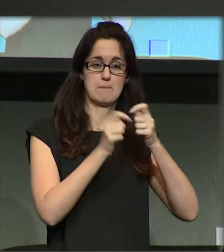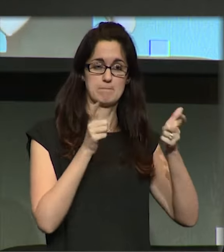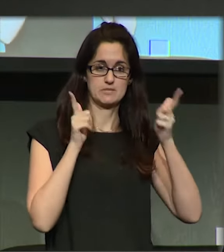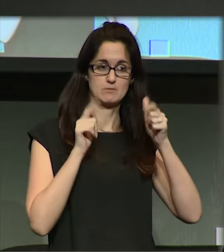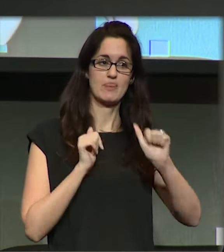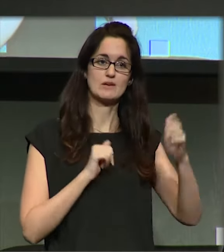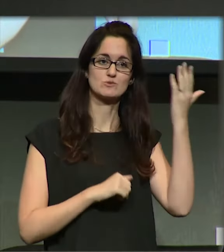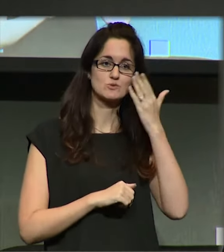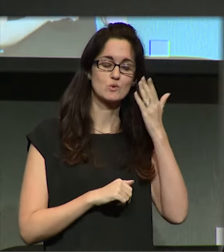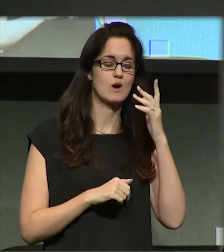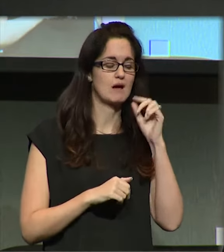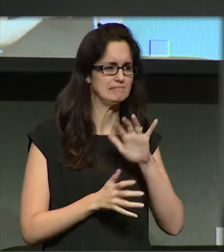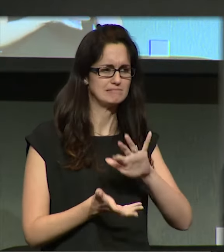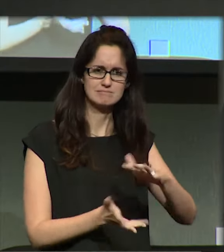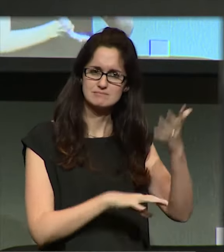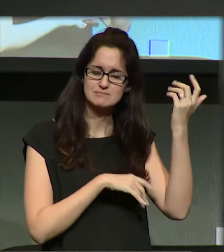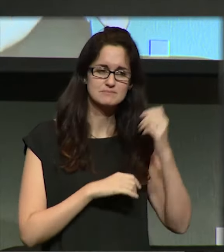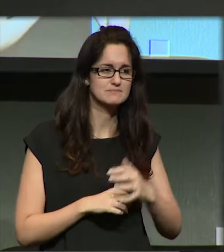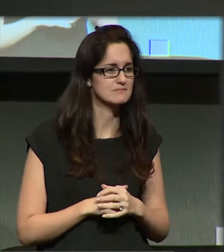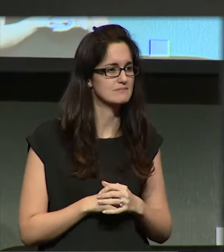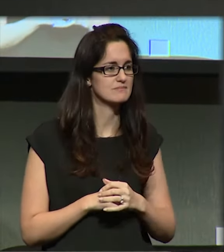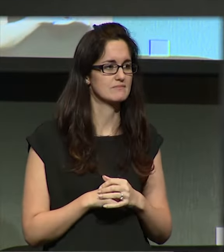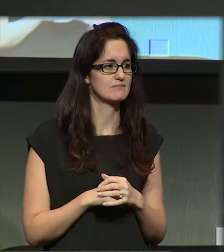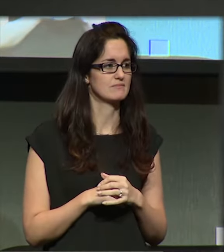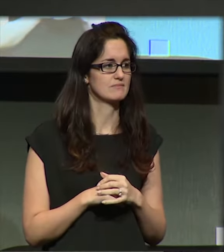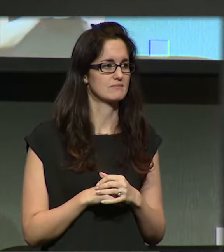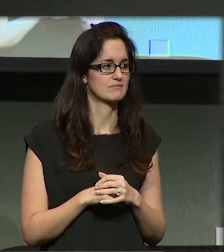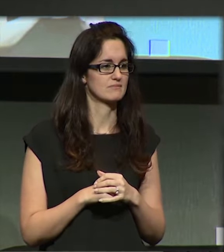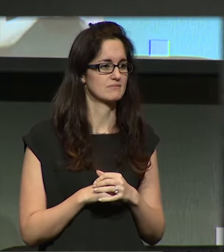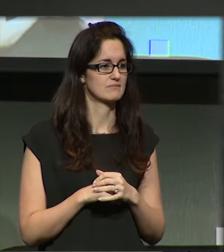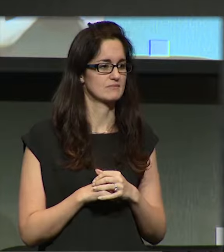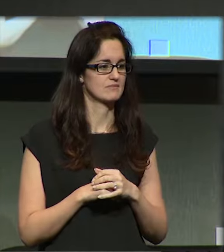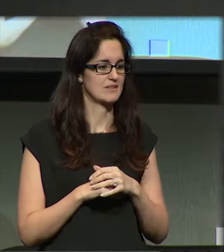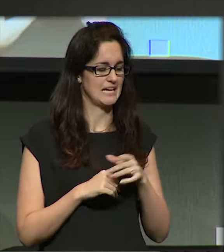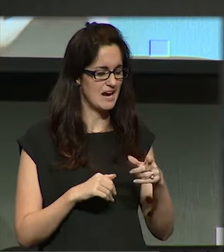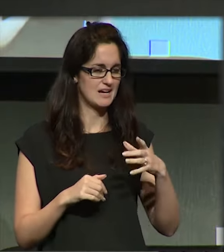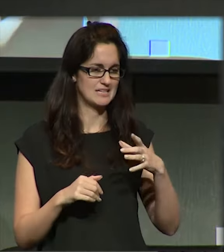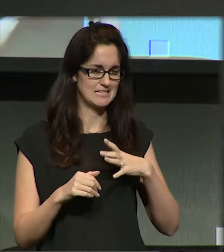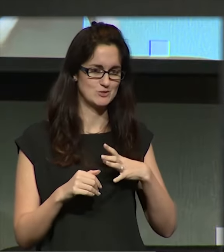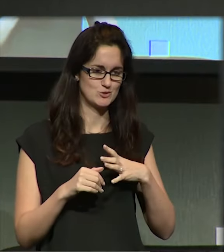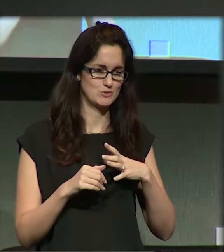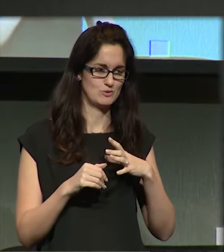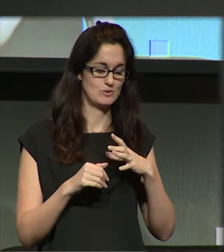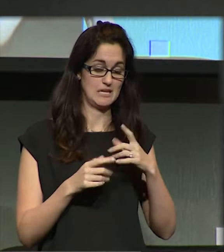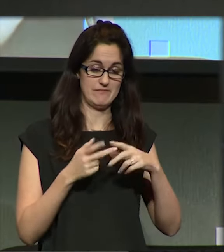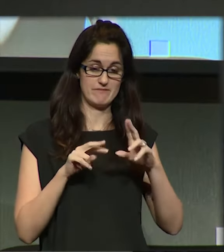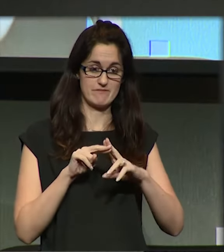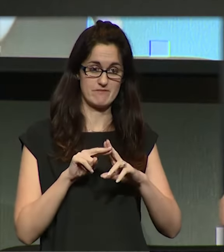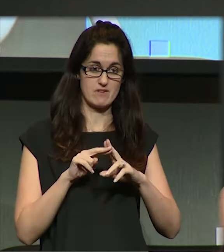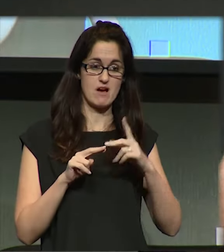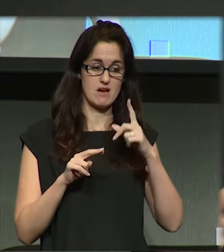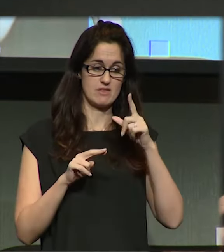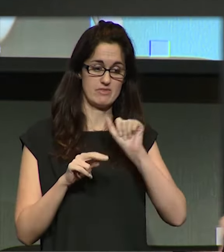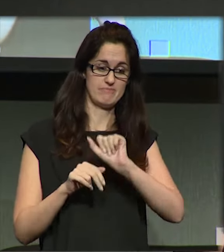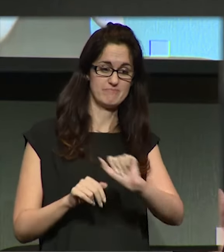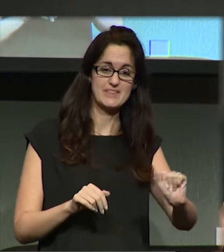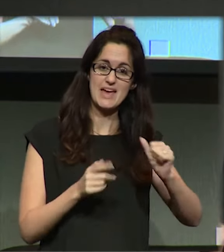But it was a school that was colluding with a kind of stench of low expectations. And I knew that if I could alter